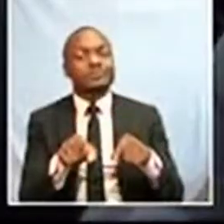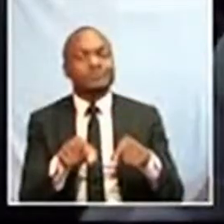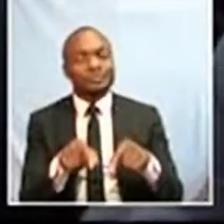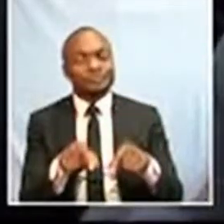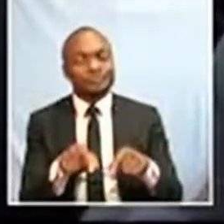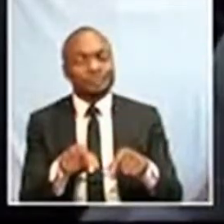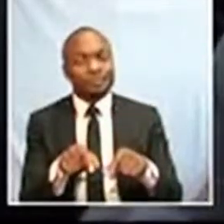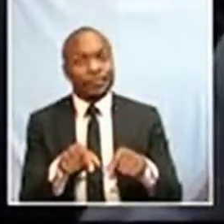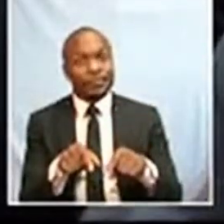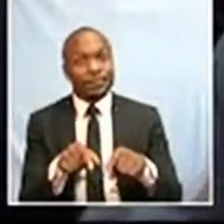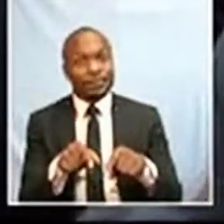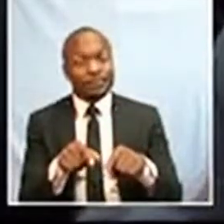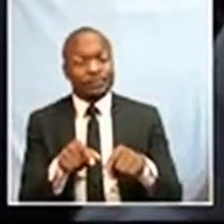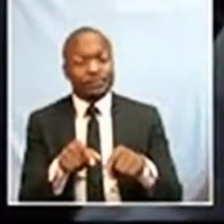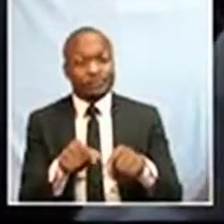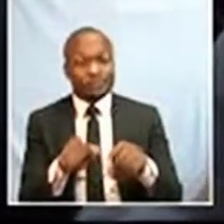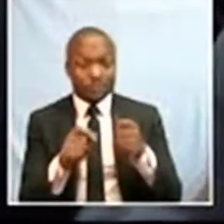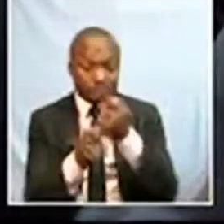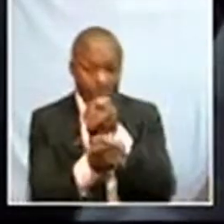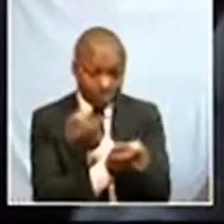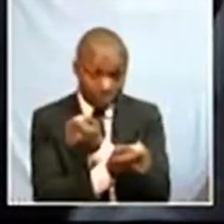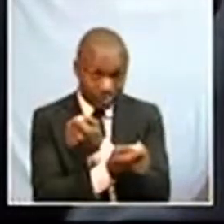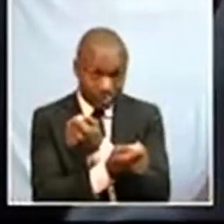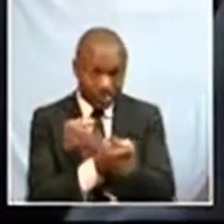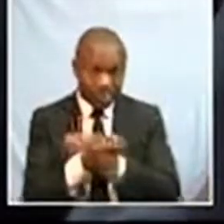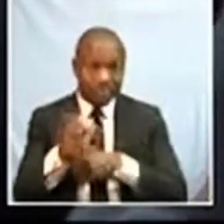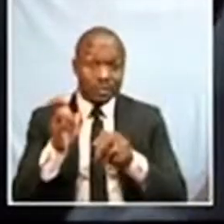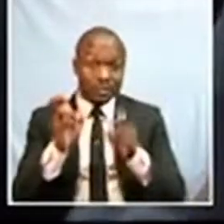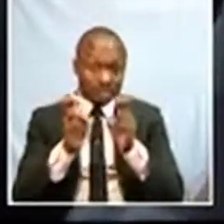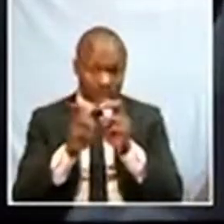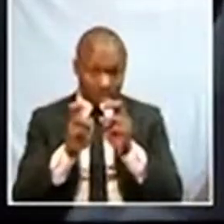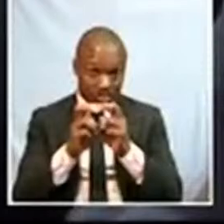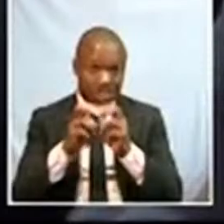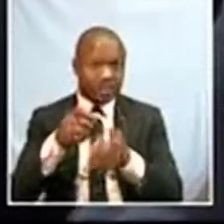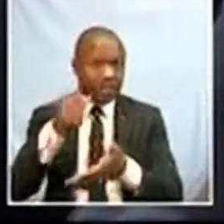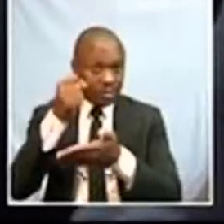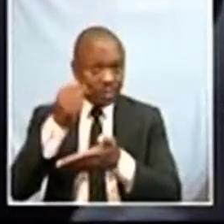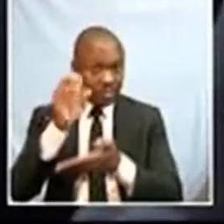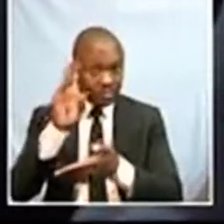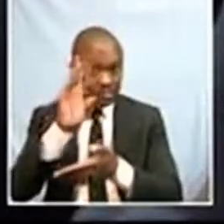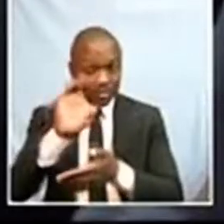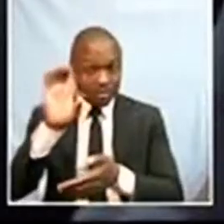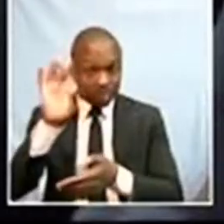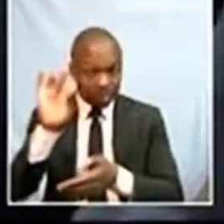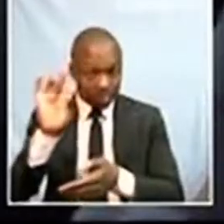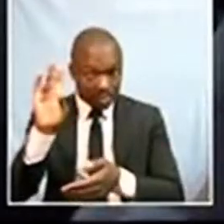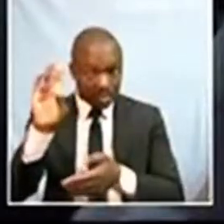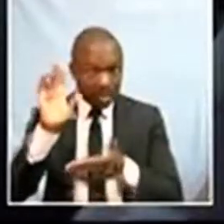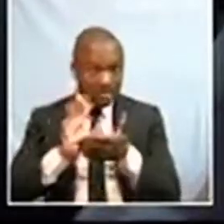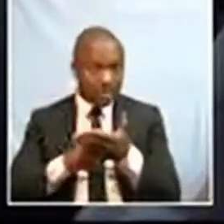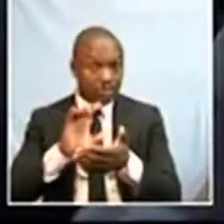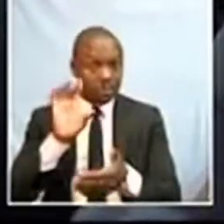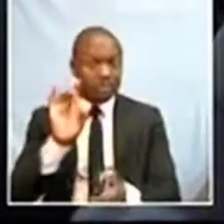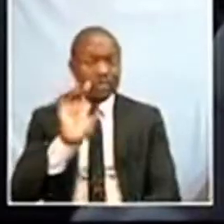a variation. The contract price, the initial contract price was